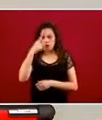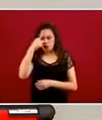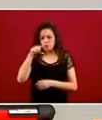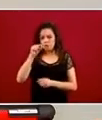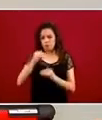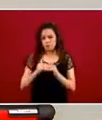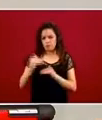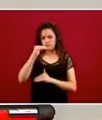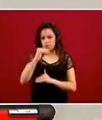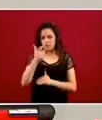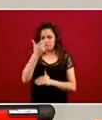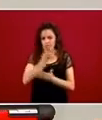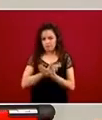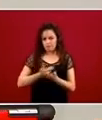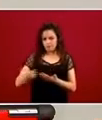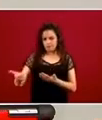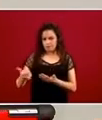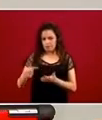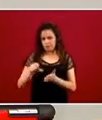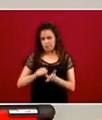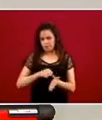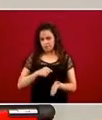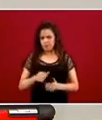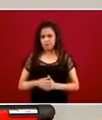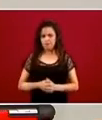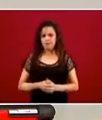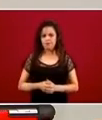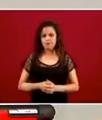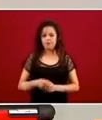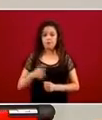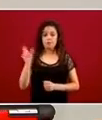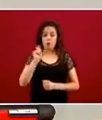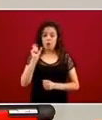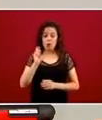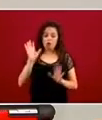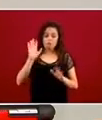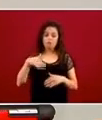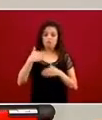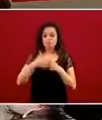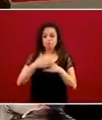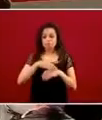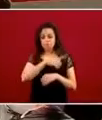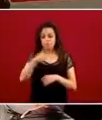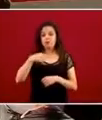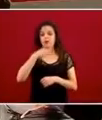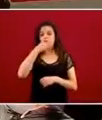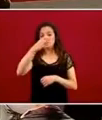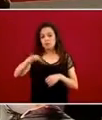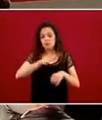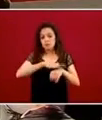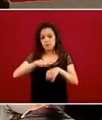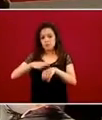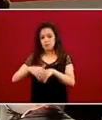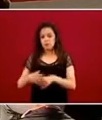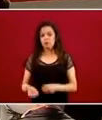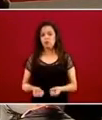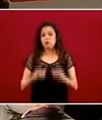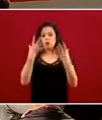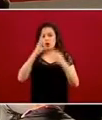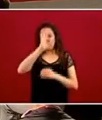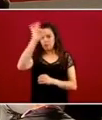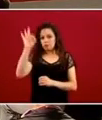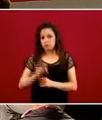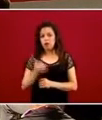about the possibility of having monthly or gradual salary increases. But we will be coming to a